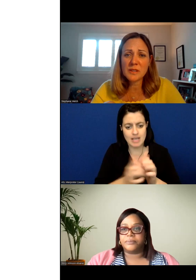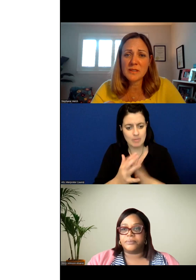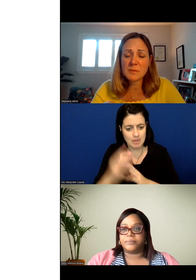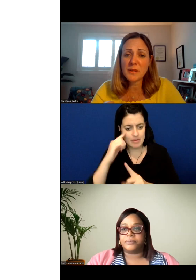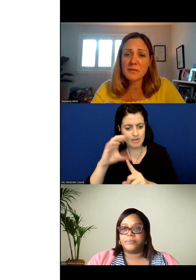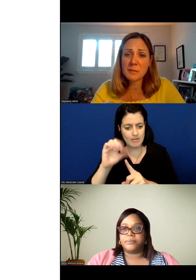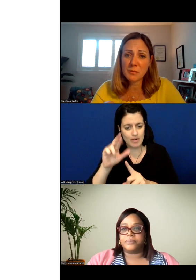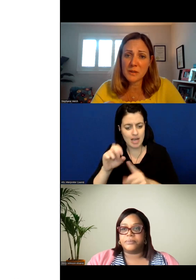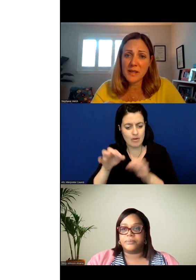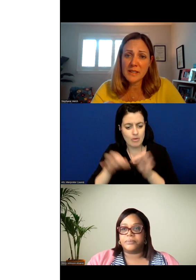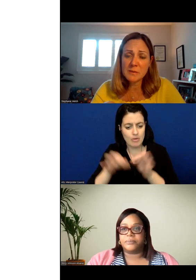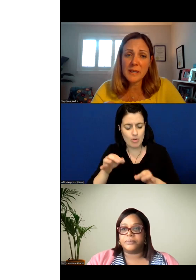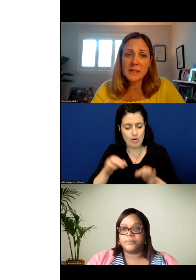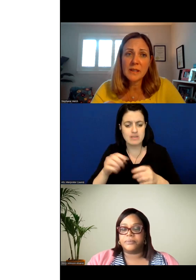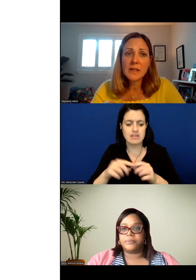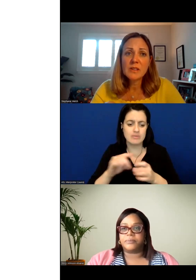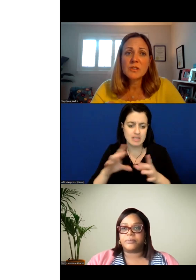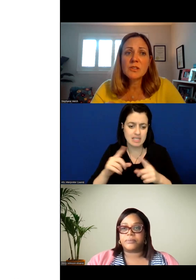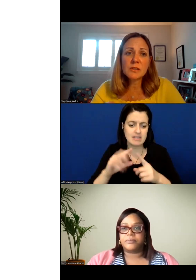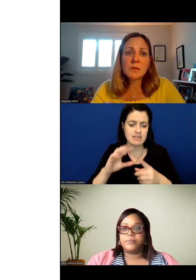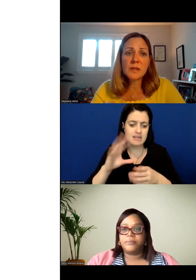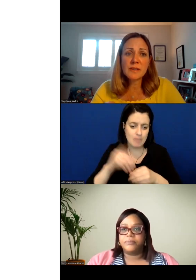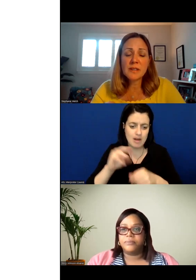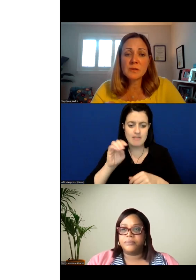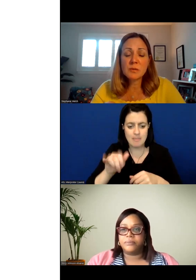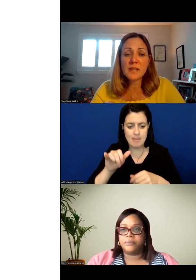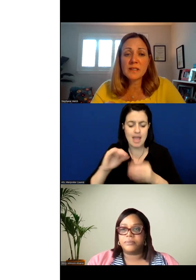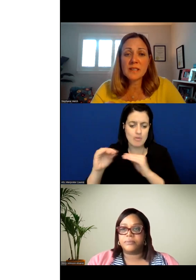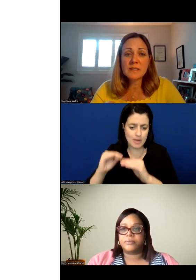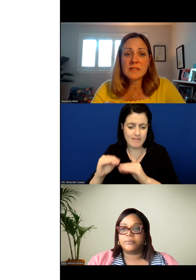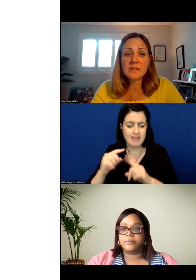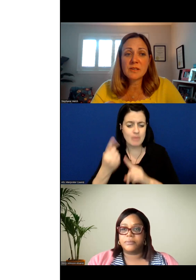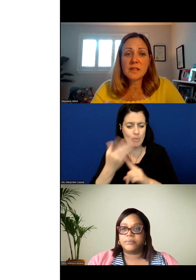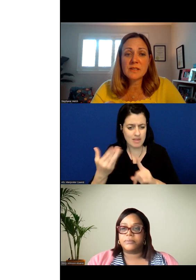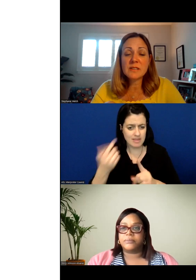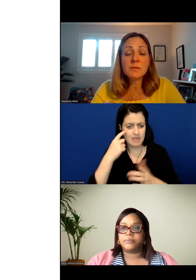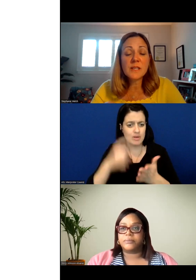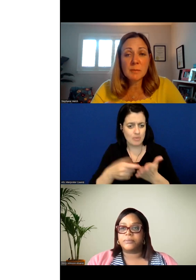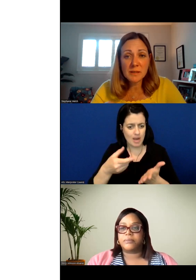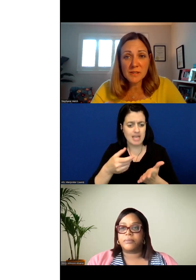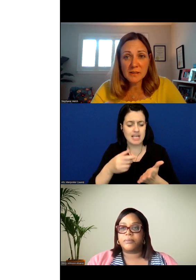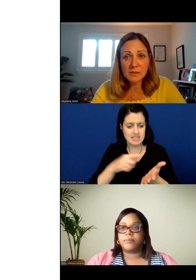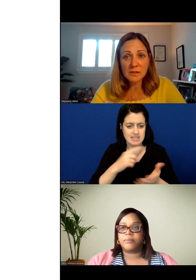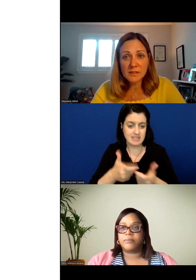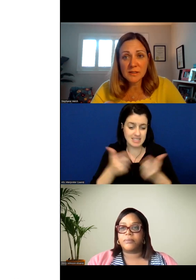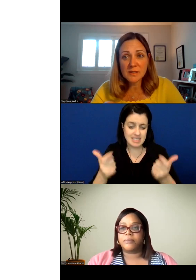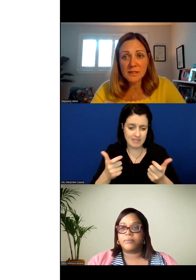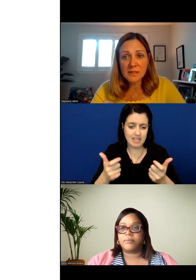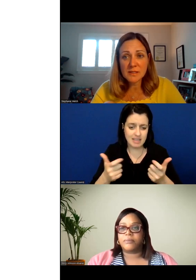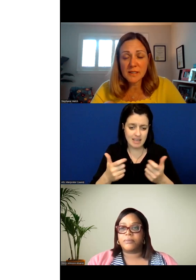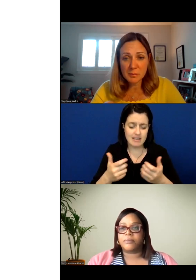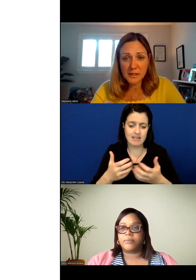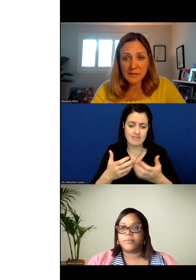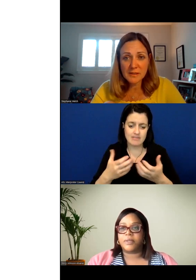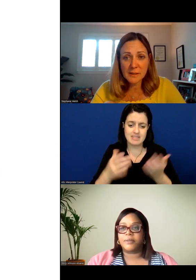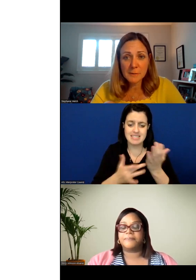will be released as part of our May revise. But certainly one of the things we recognize is that there's a significant amount of technical assistance that